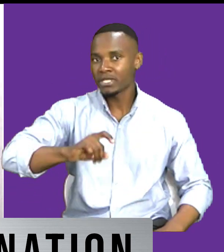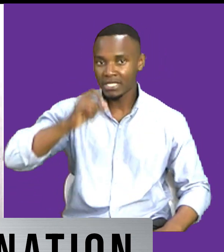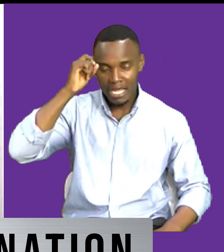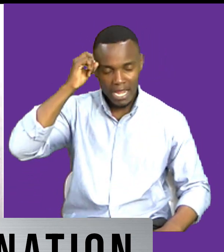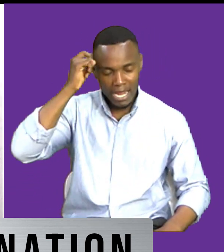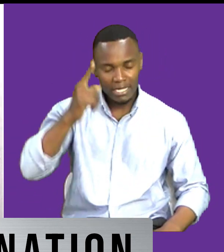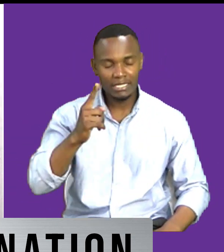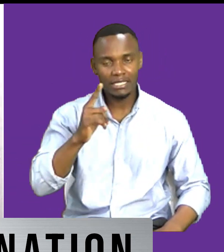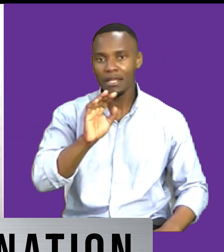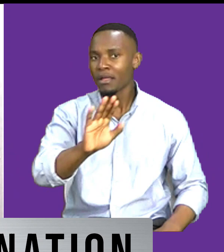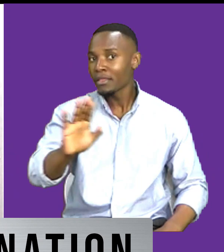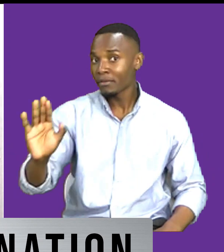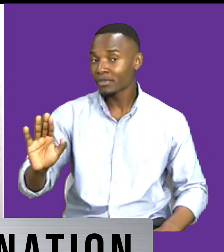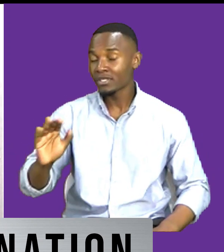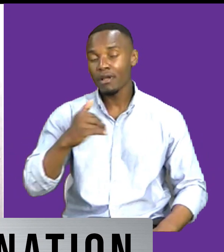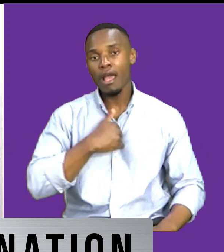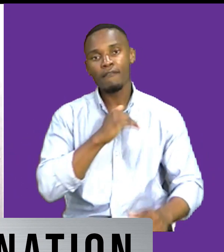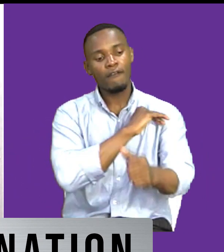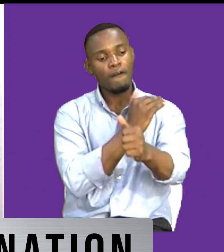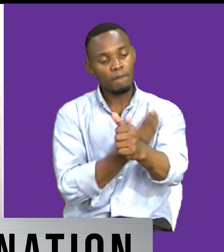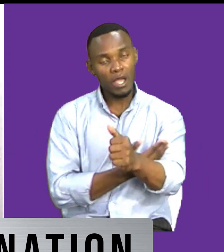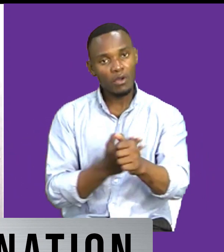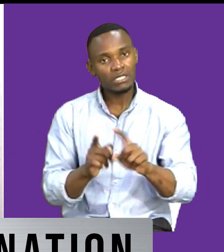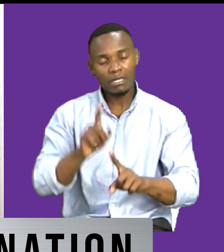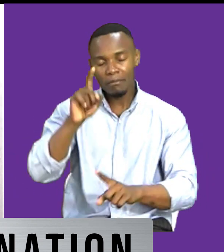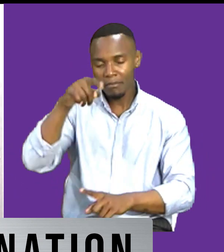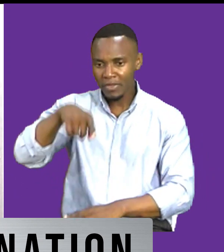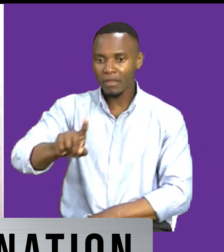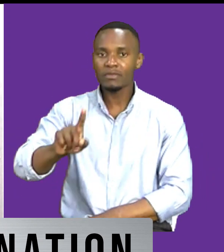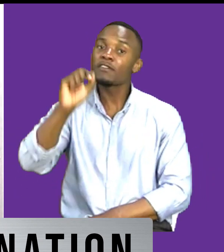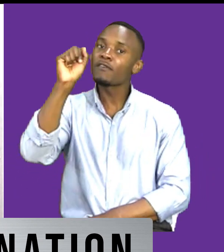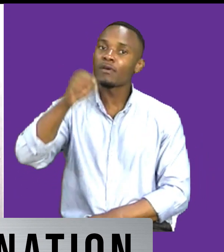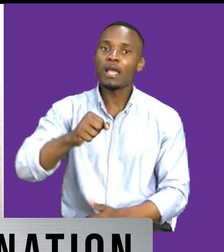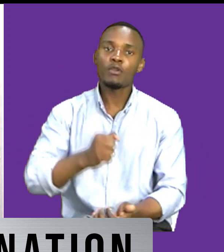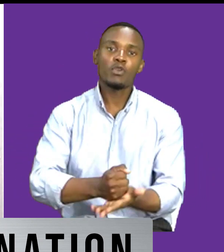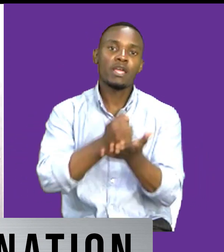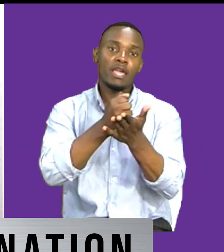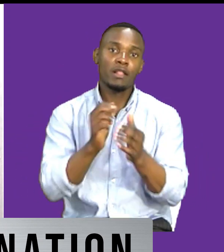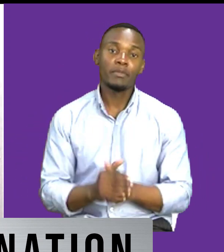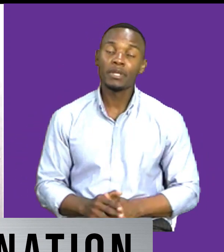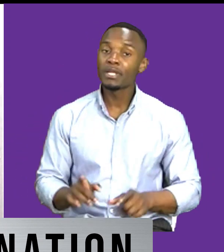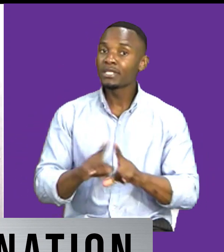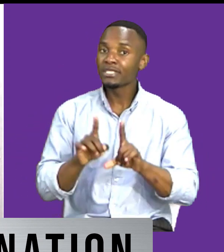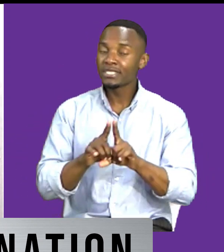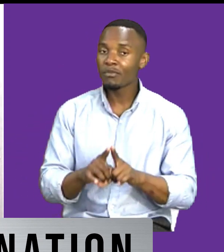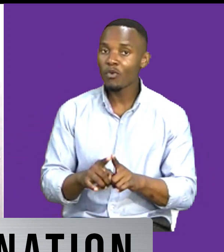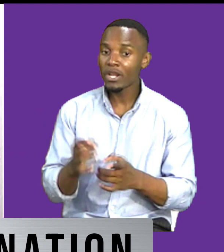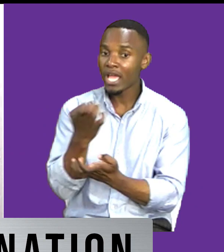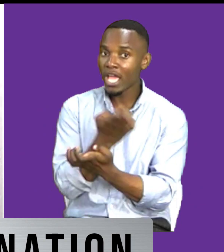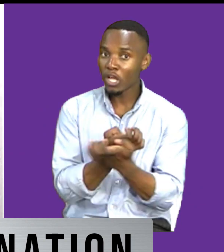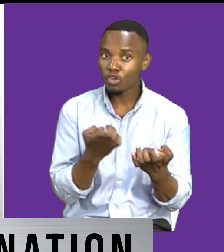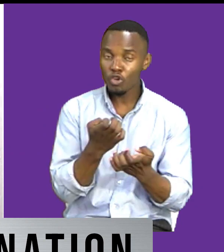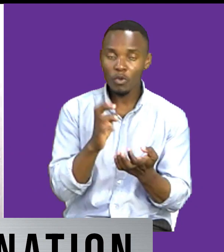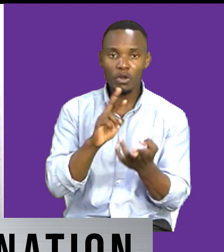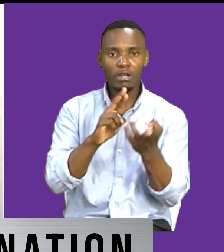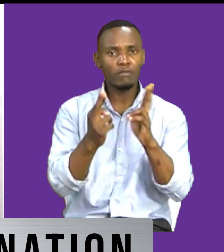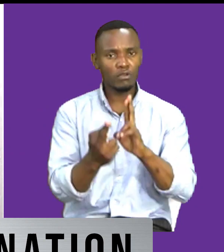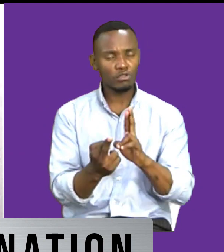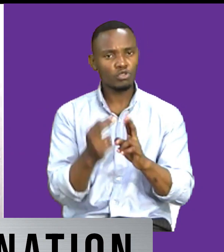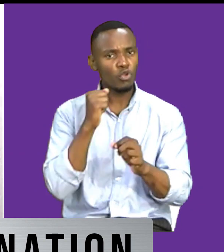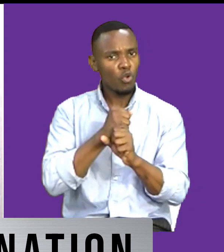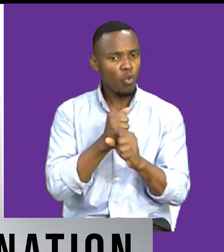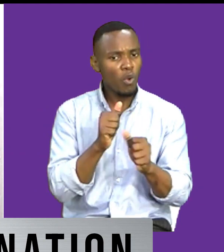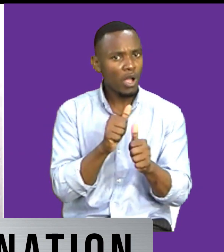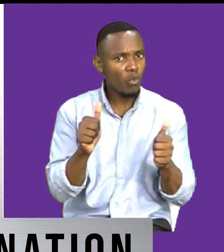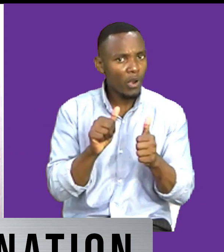to understand that they can help. And this question of economic revolution works well when you have people who are aware